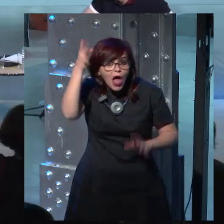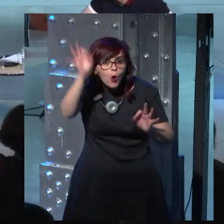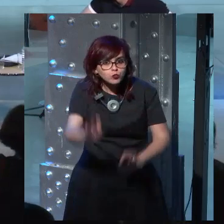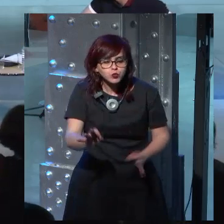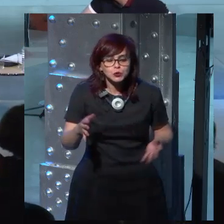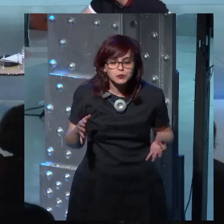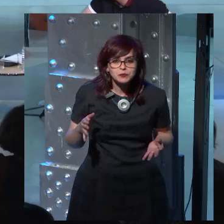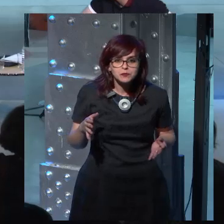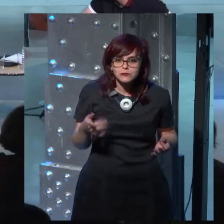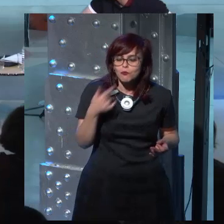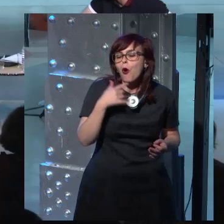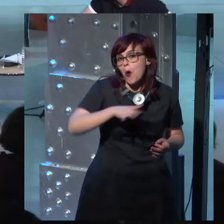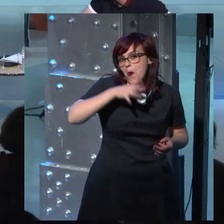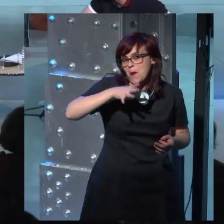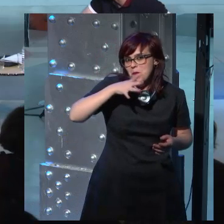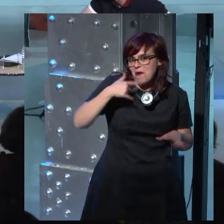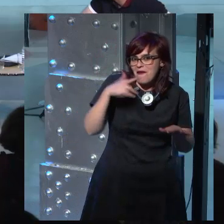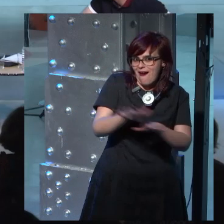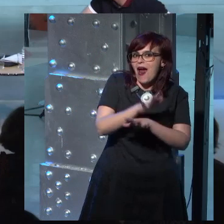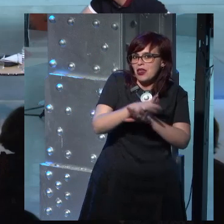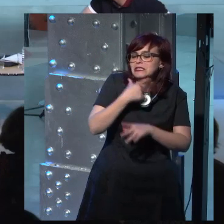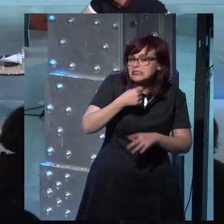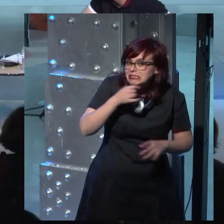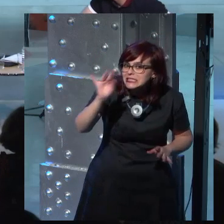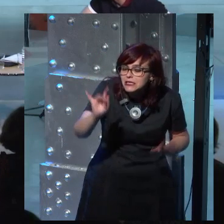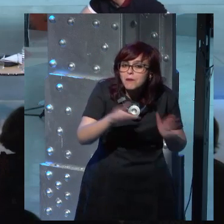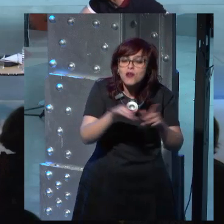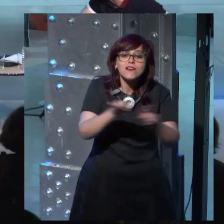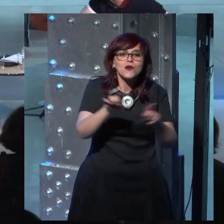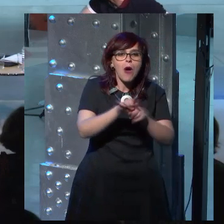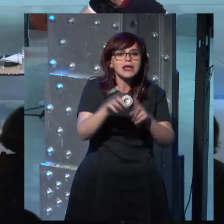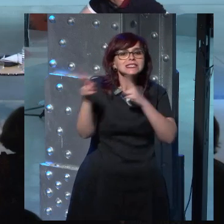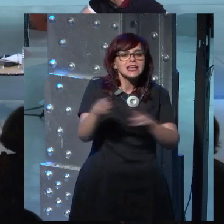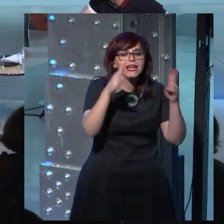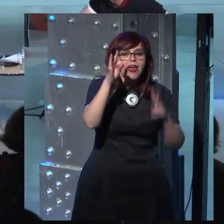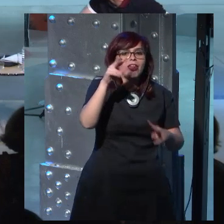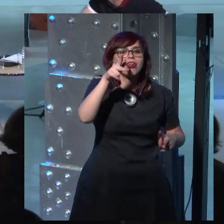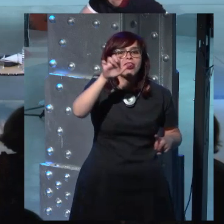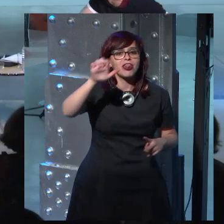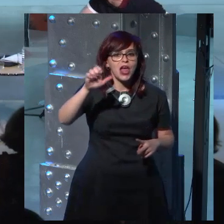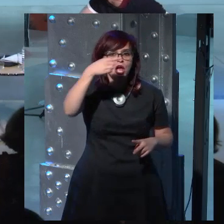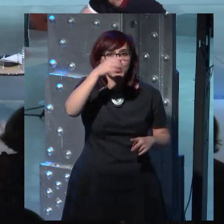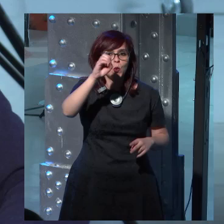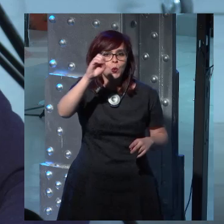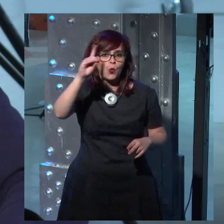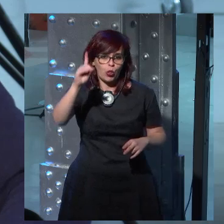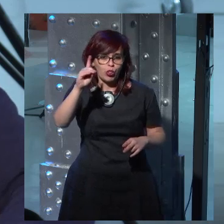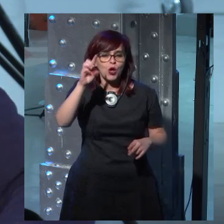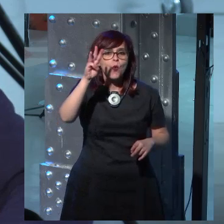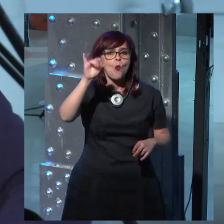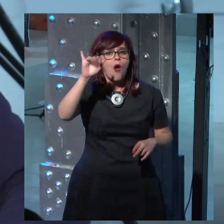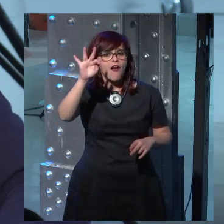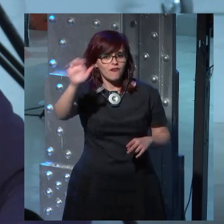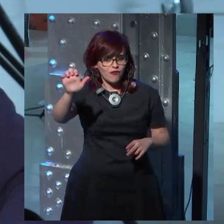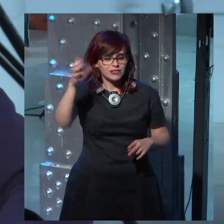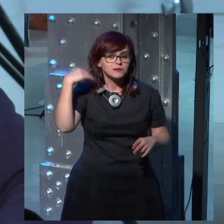do, right? But that's The Good Wife. Like what? That's The Good Wife. What you're That's The Good talking Wife. about. He's saying that's the show. Oh, well, I've